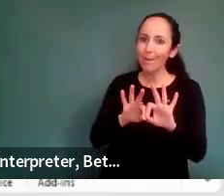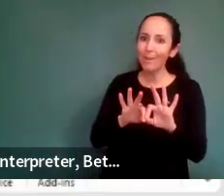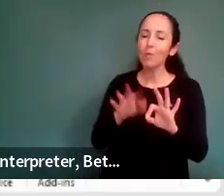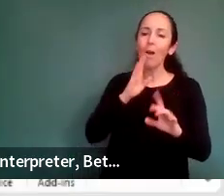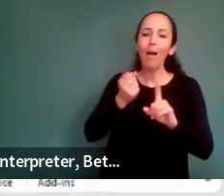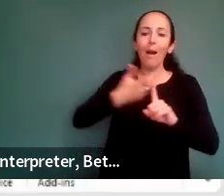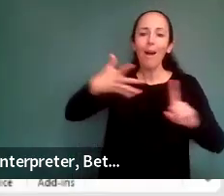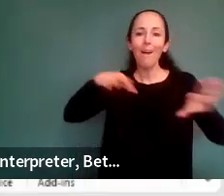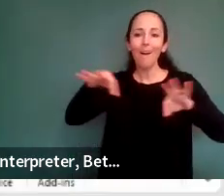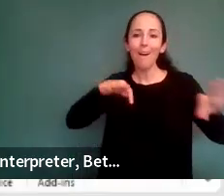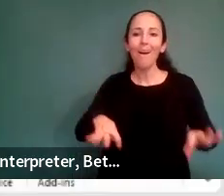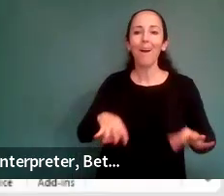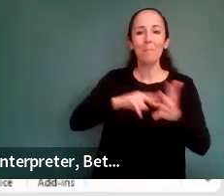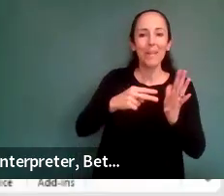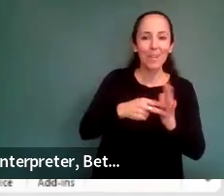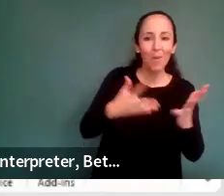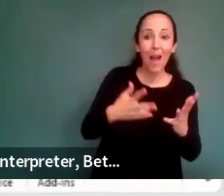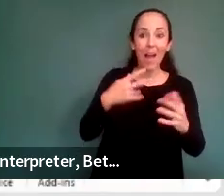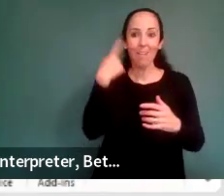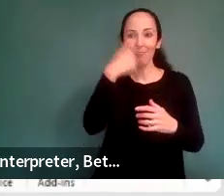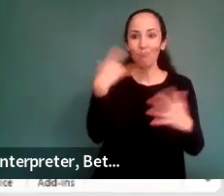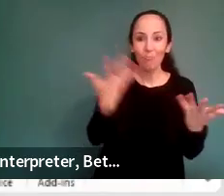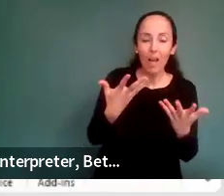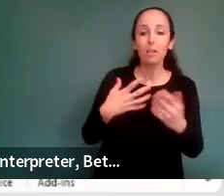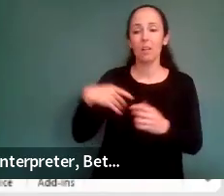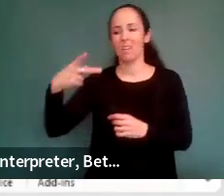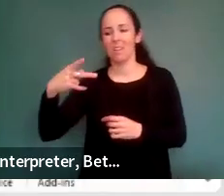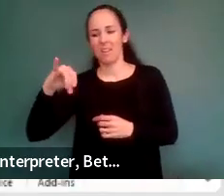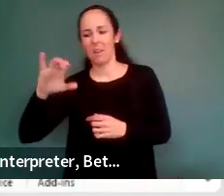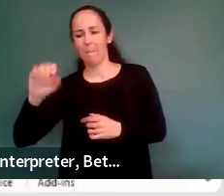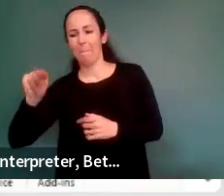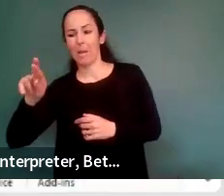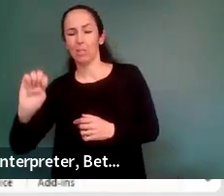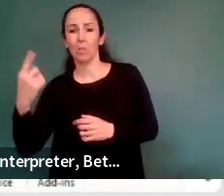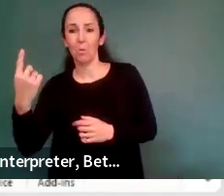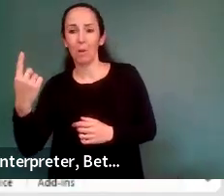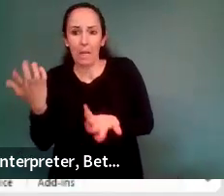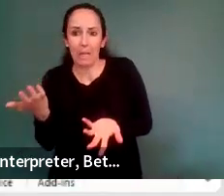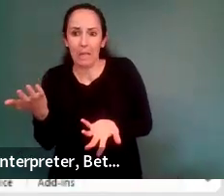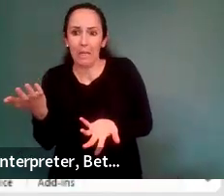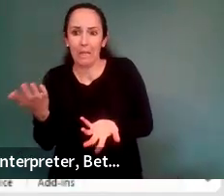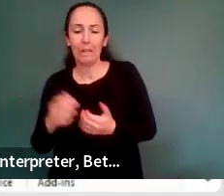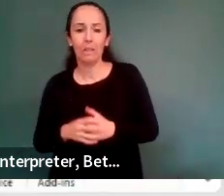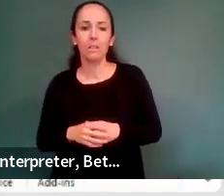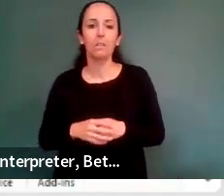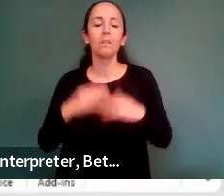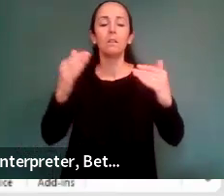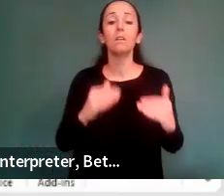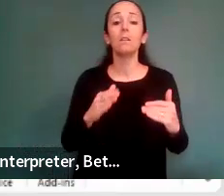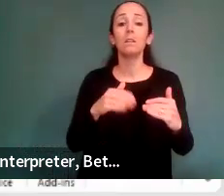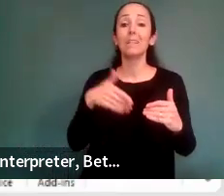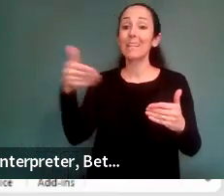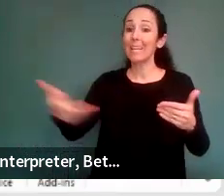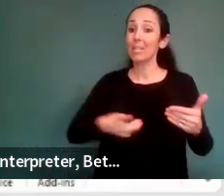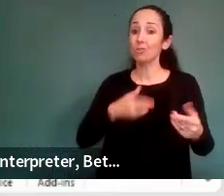Picture one kind of means nothing. Introduction to physics. Course syllabus. Introduction to physics. Introduction